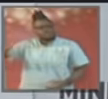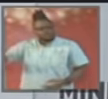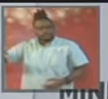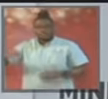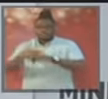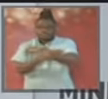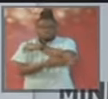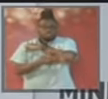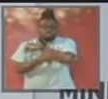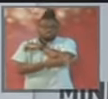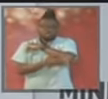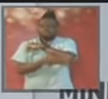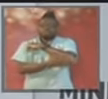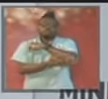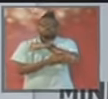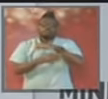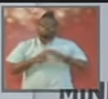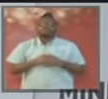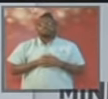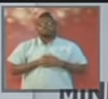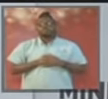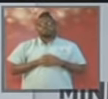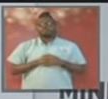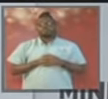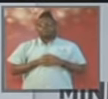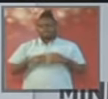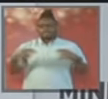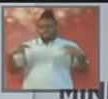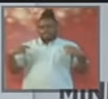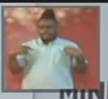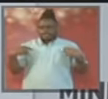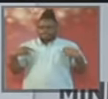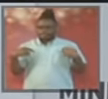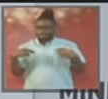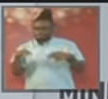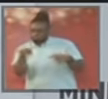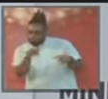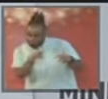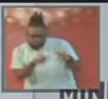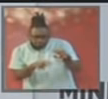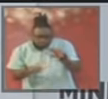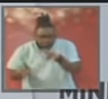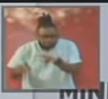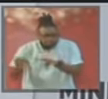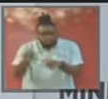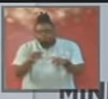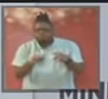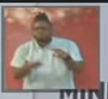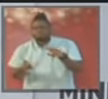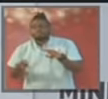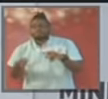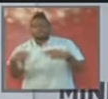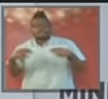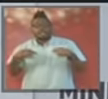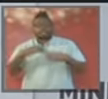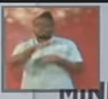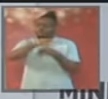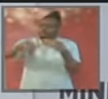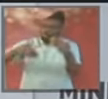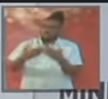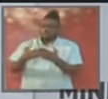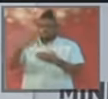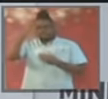regulatory authorities, they have oversight of all of the data